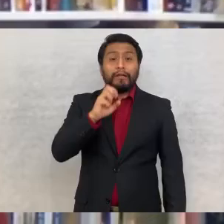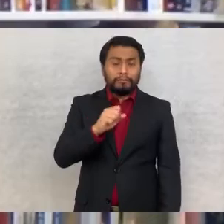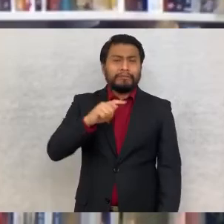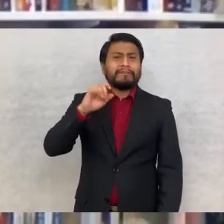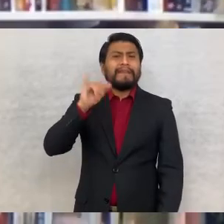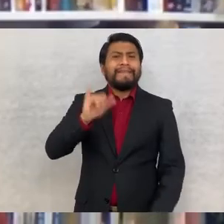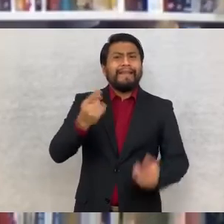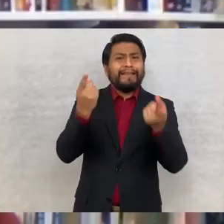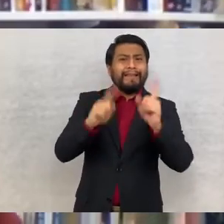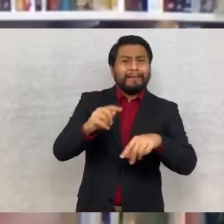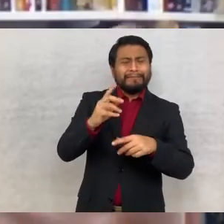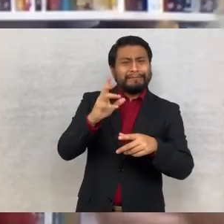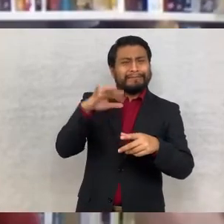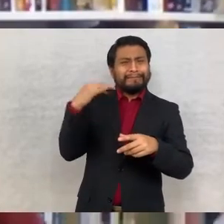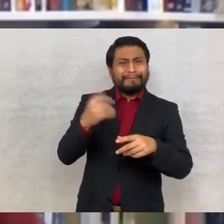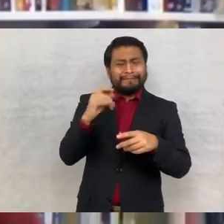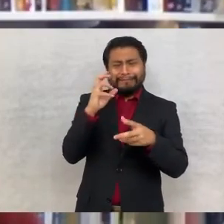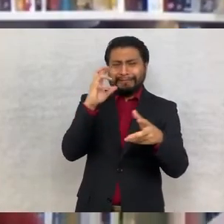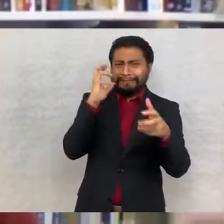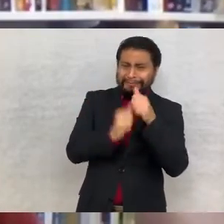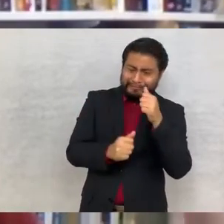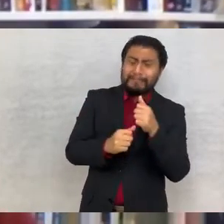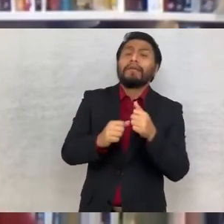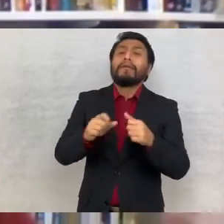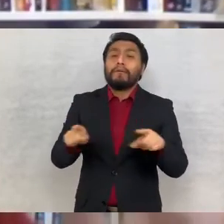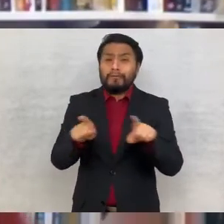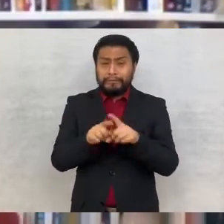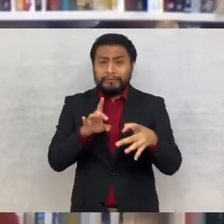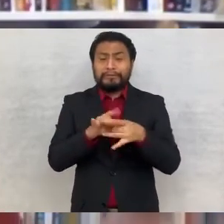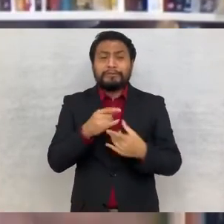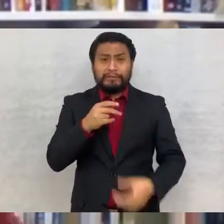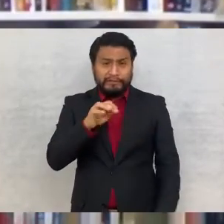Holocaust. This terrible event also had its origin